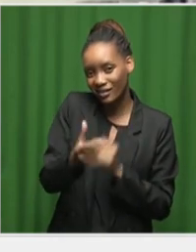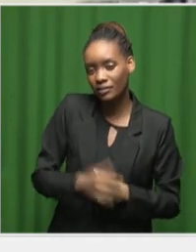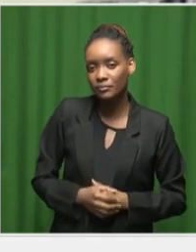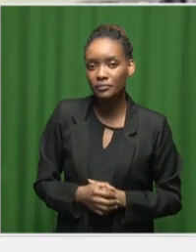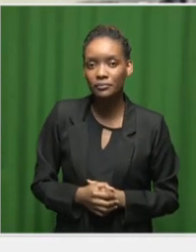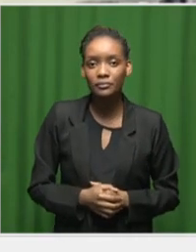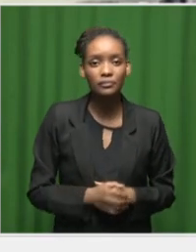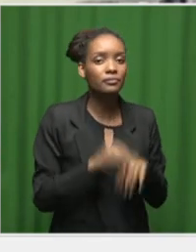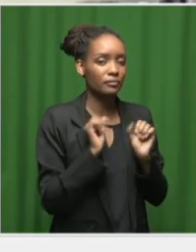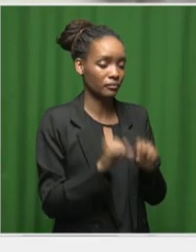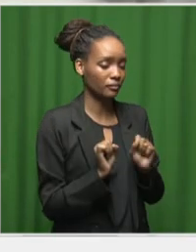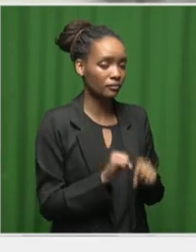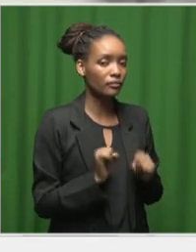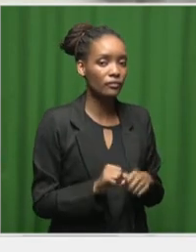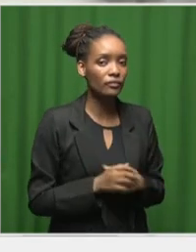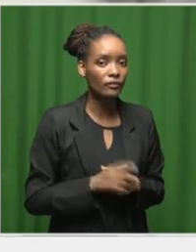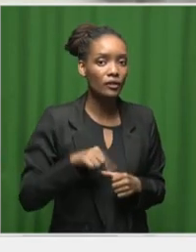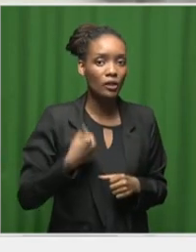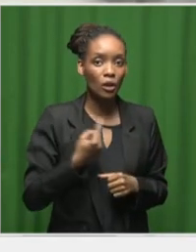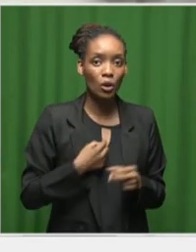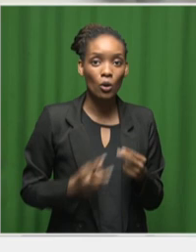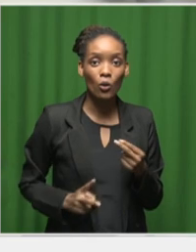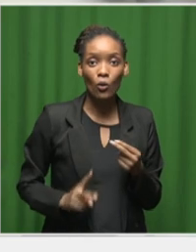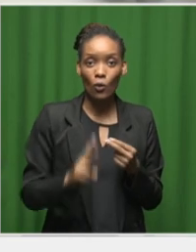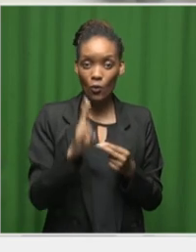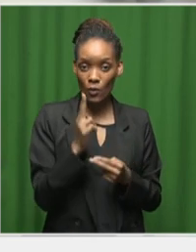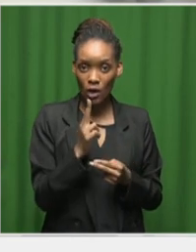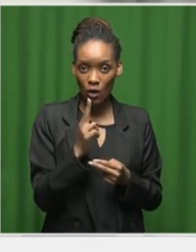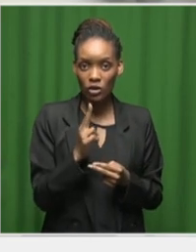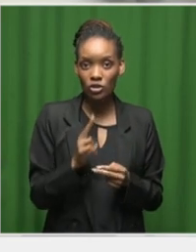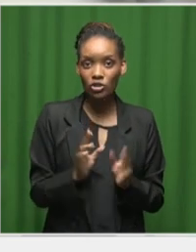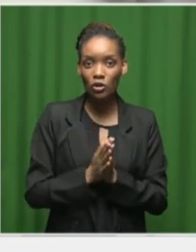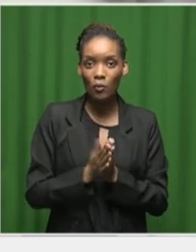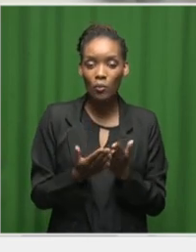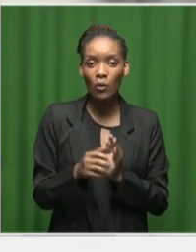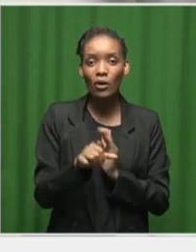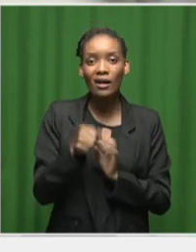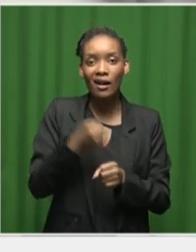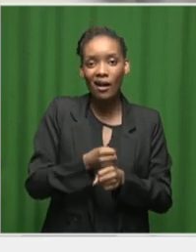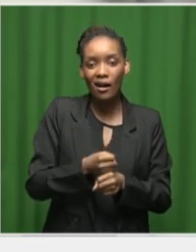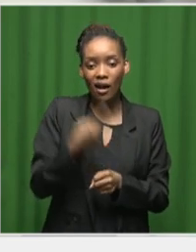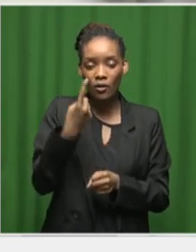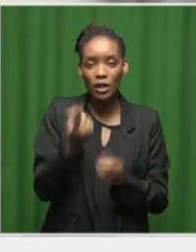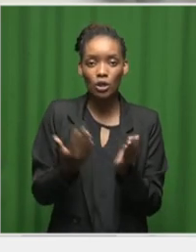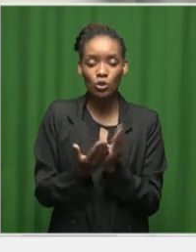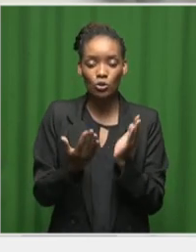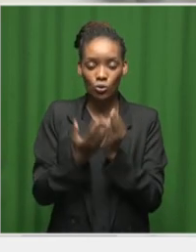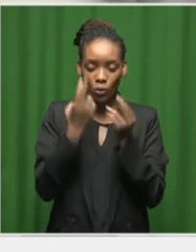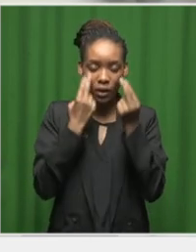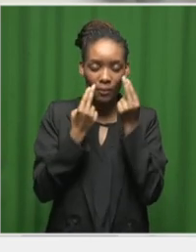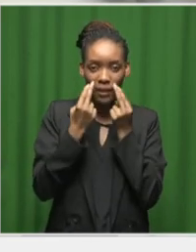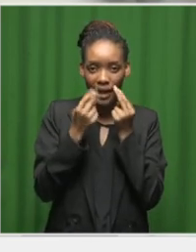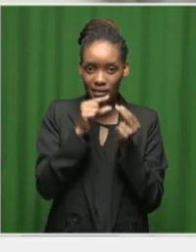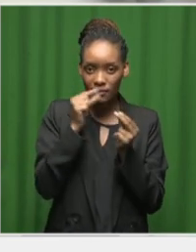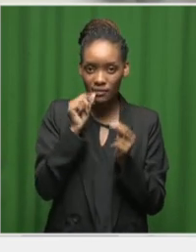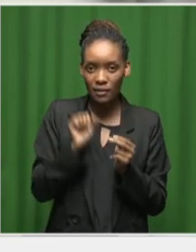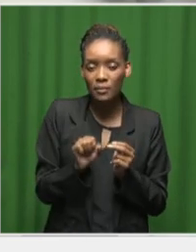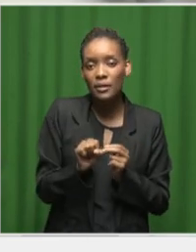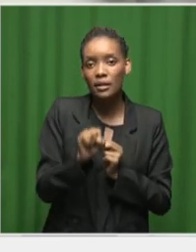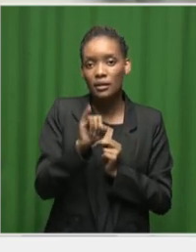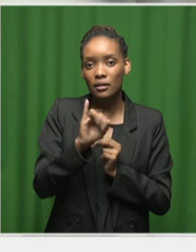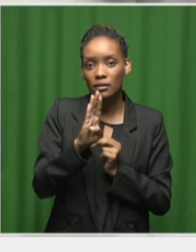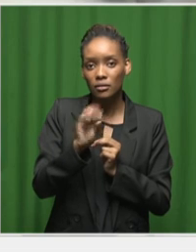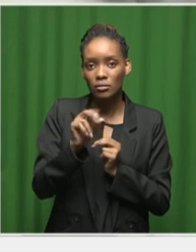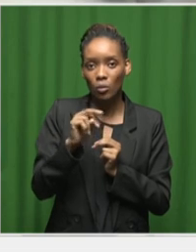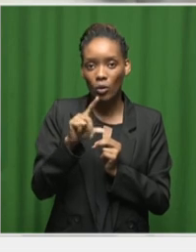Yes, let me tell you, we launched the book at the Sibonile School for the Blind here in Gauteng, and we had learners